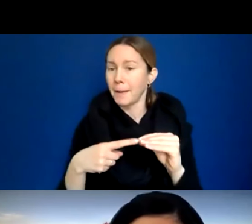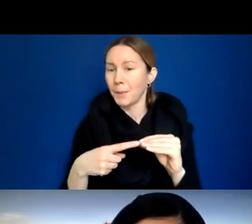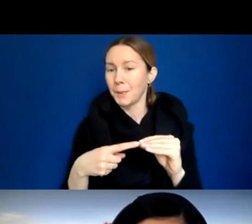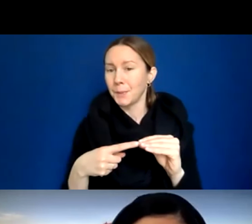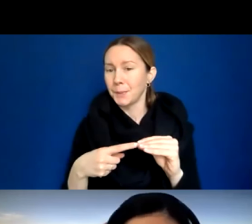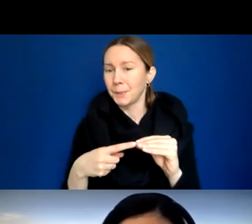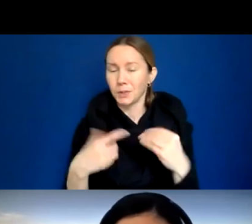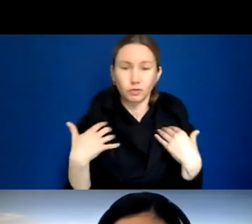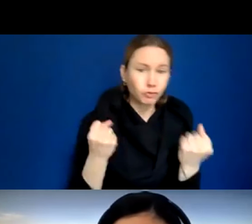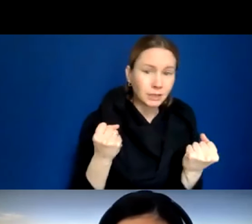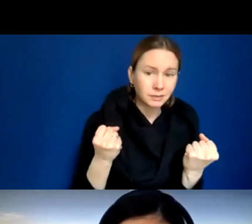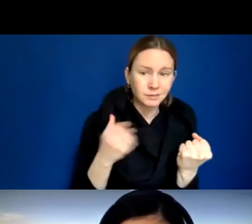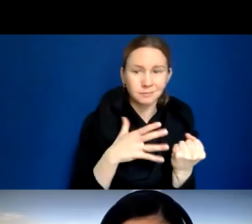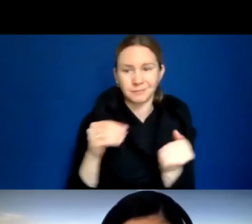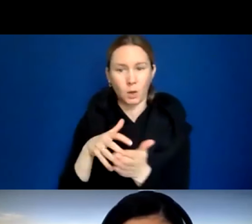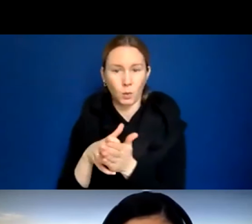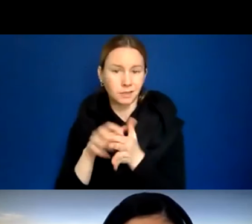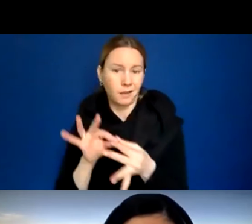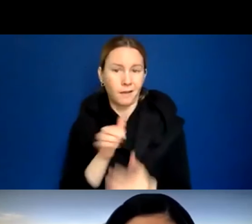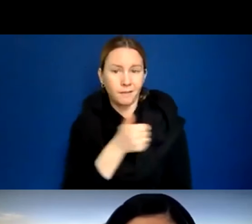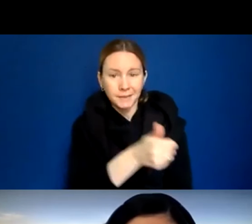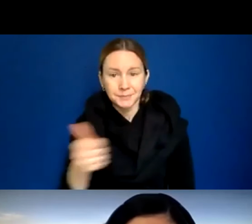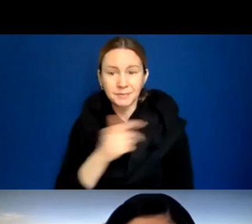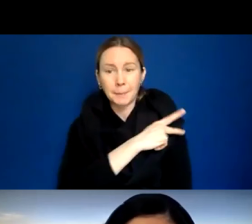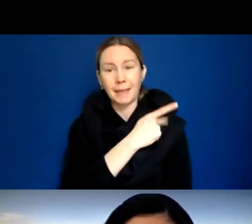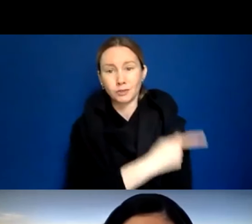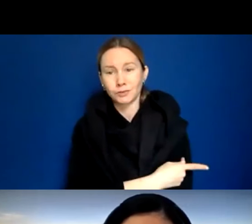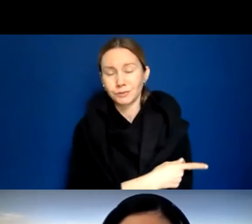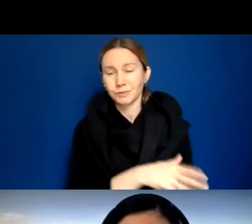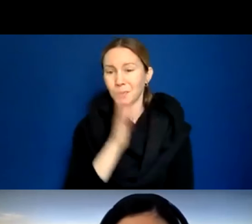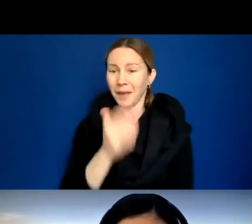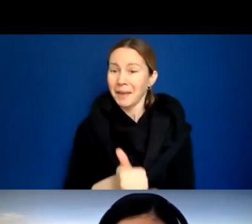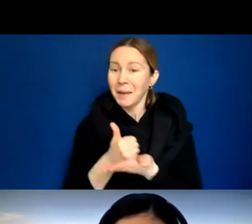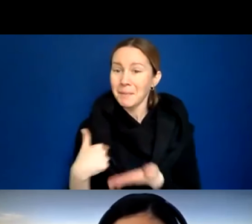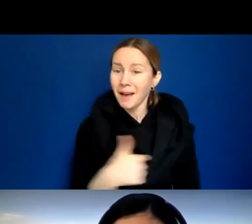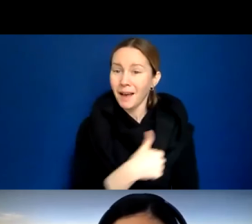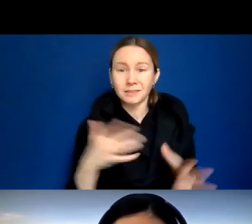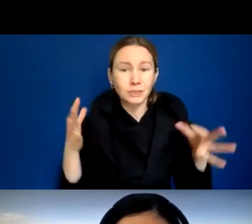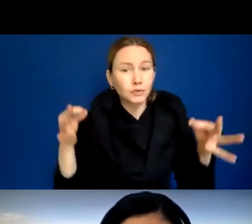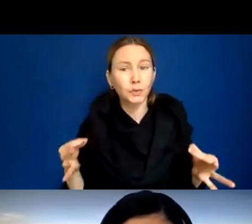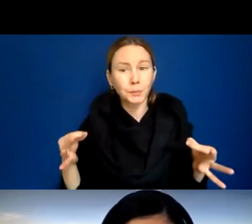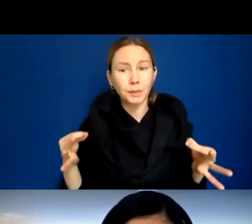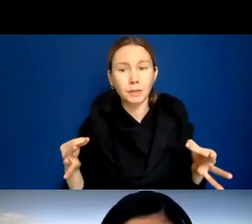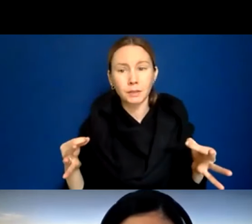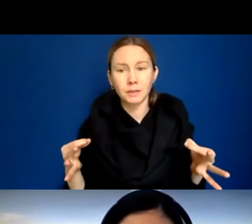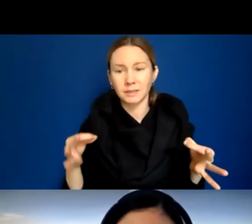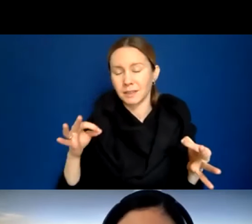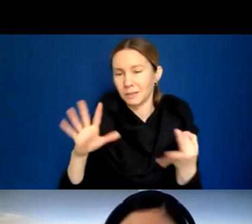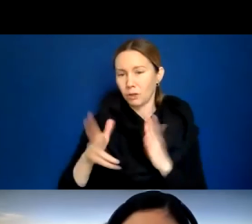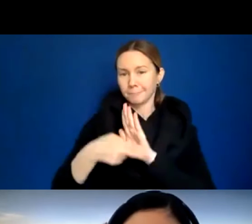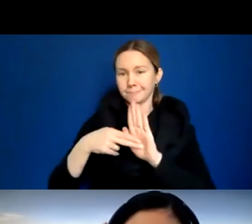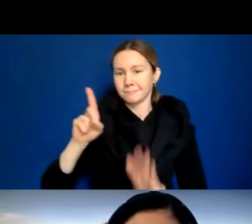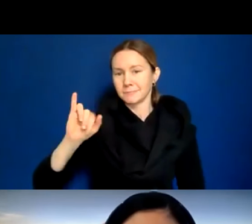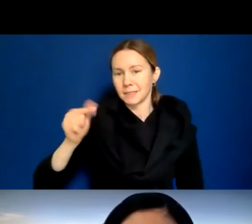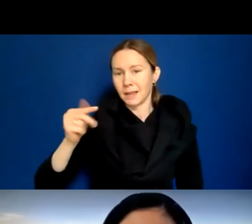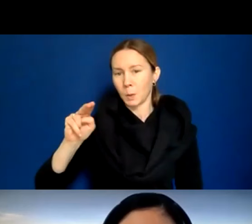the strengths and the weaknesses of the patient. And that will also help us determine a diagnosis. And we